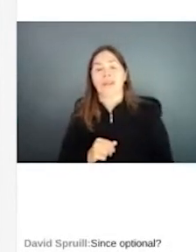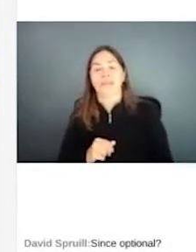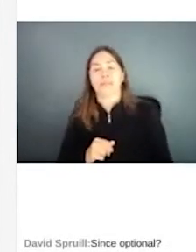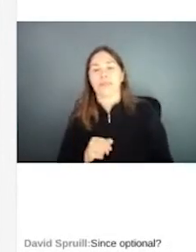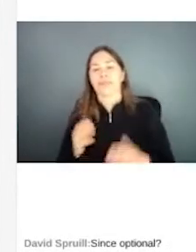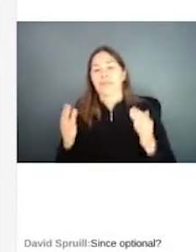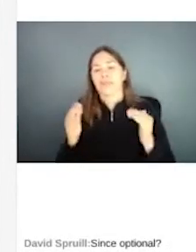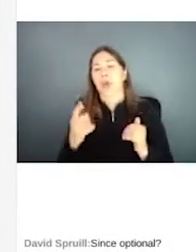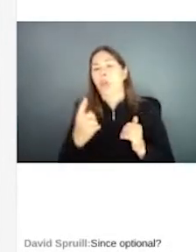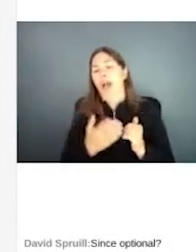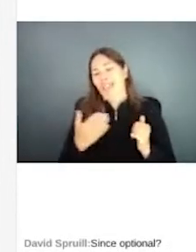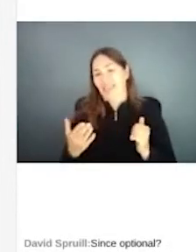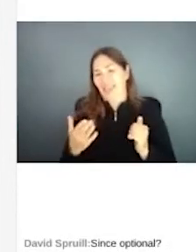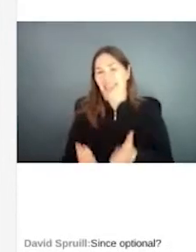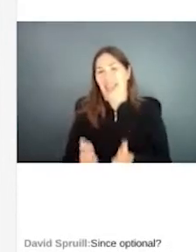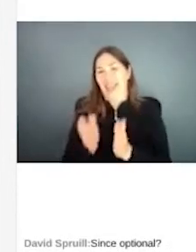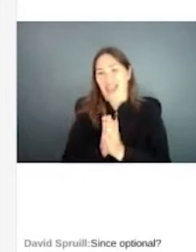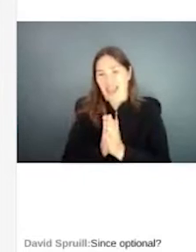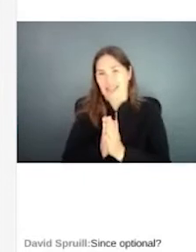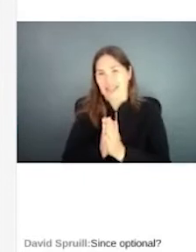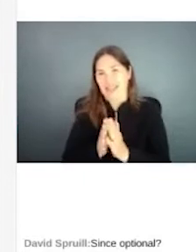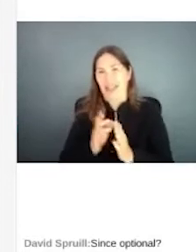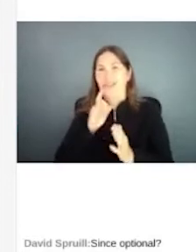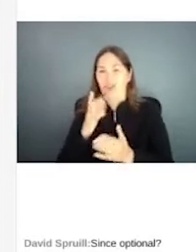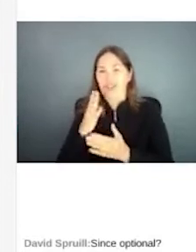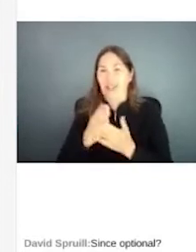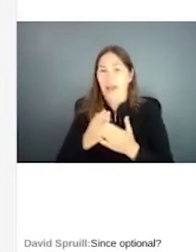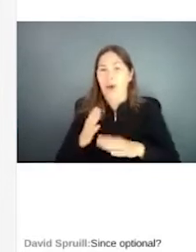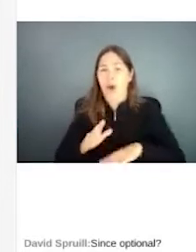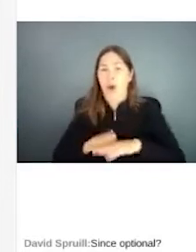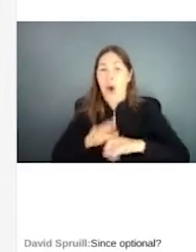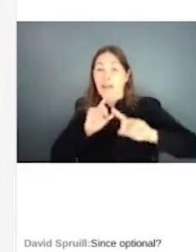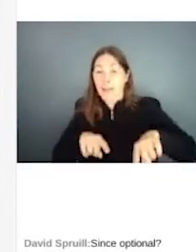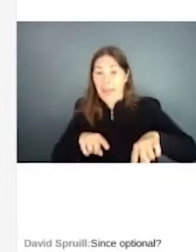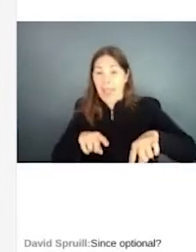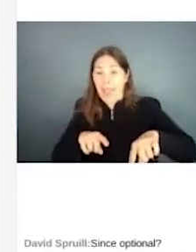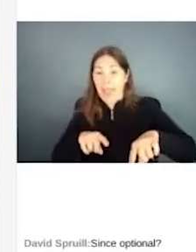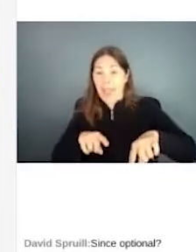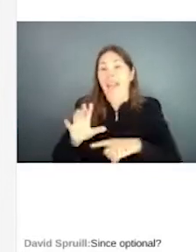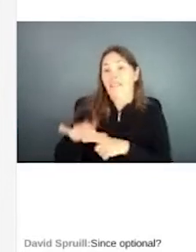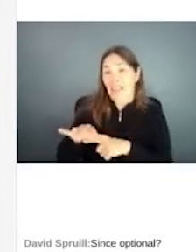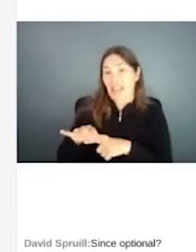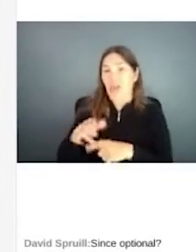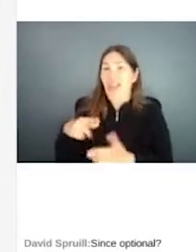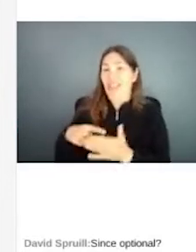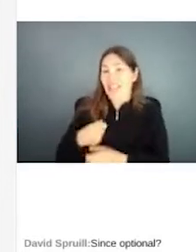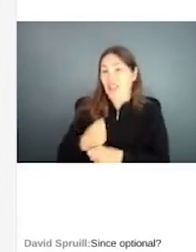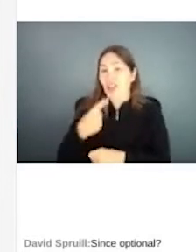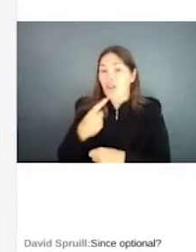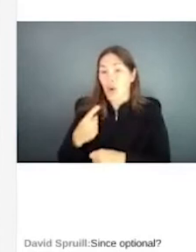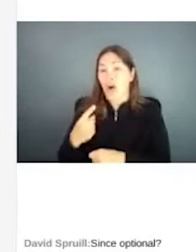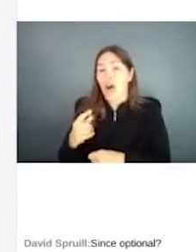One of the things they asked me to do was to do some on-demand videos. This year, the 3 videos I did were for Adobe